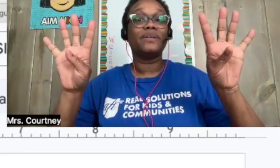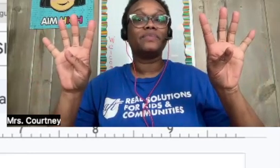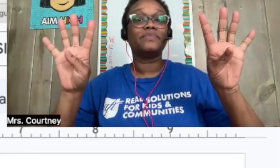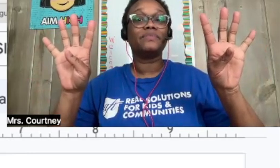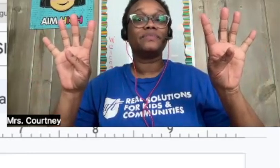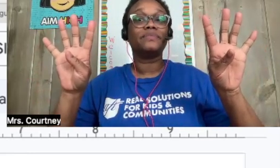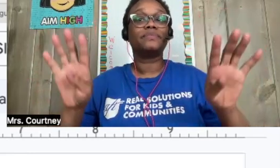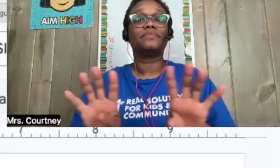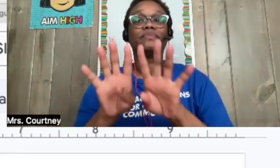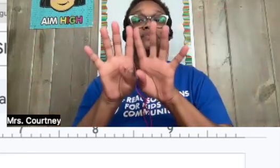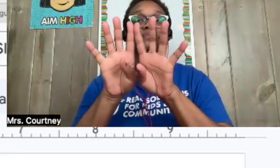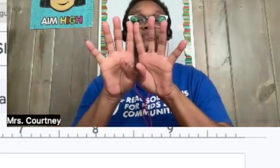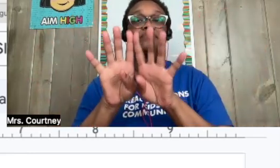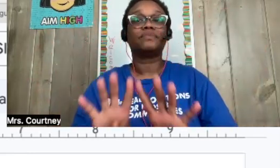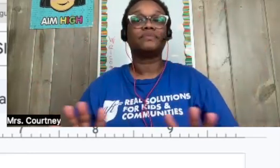Hanukkah,